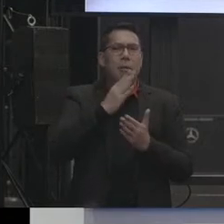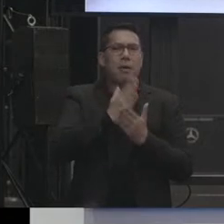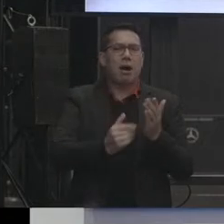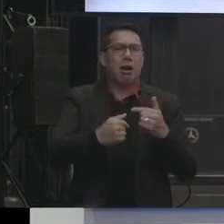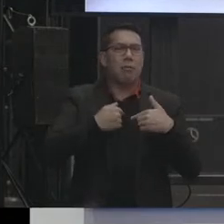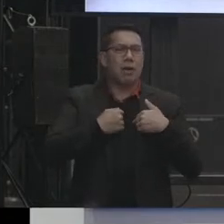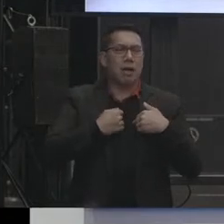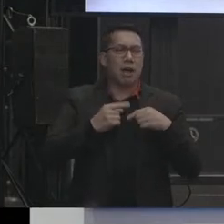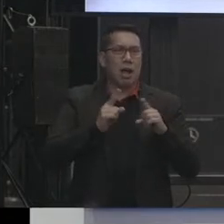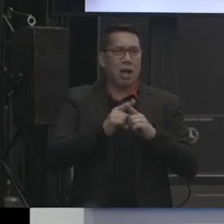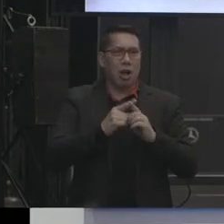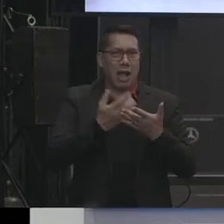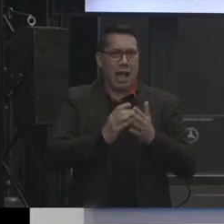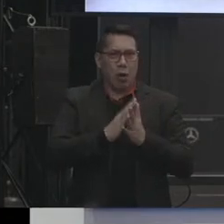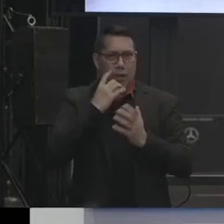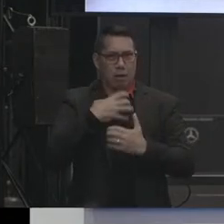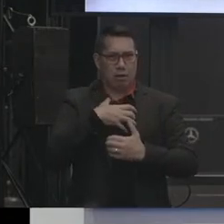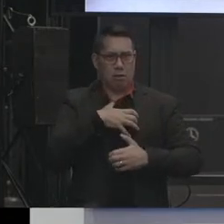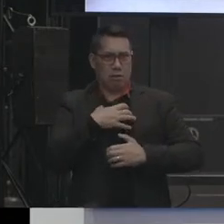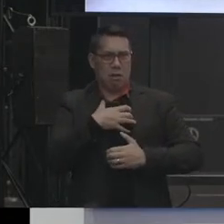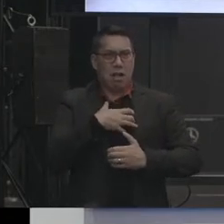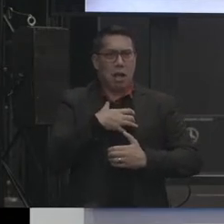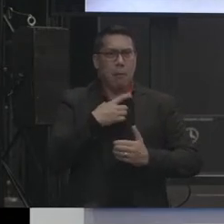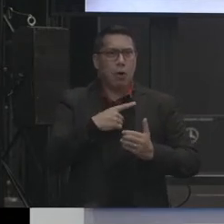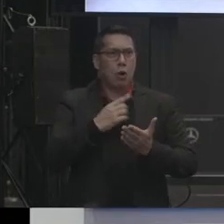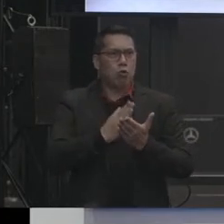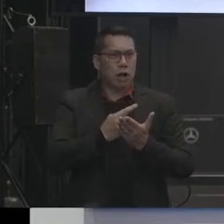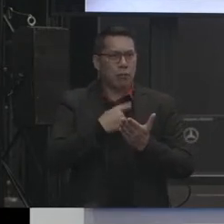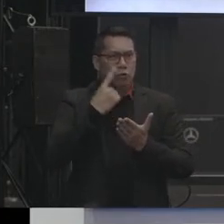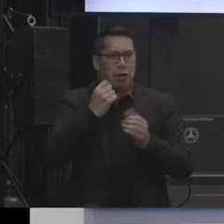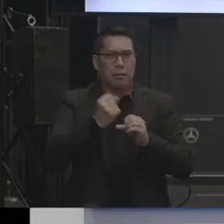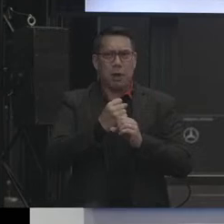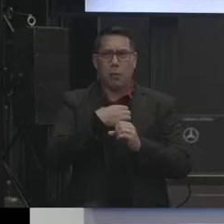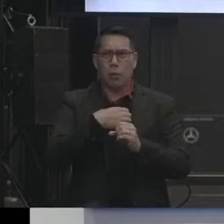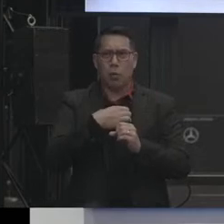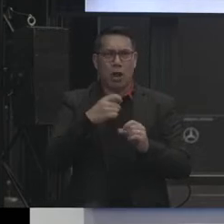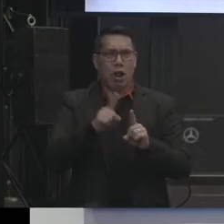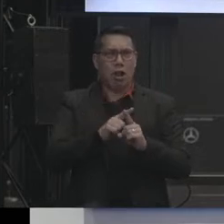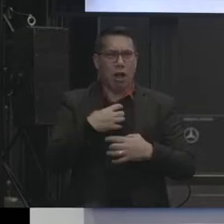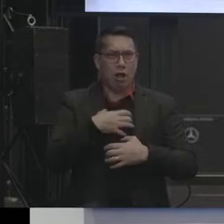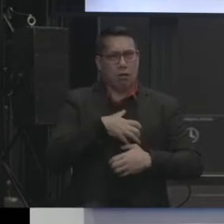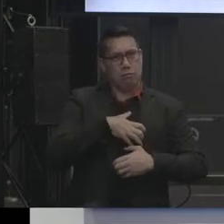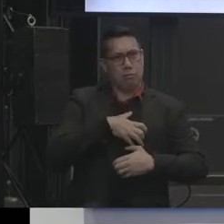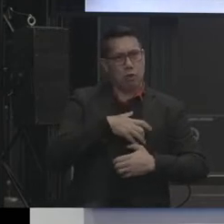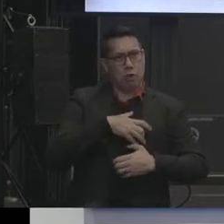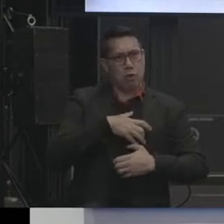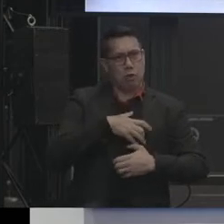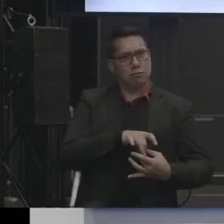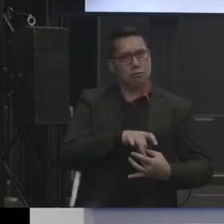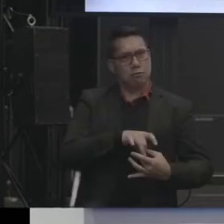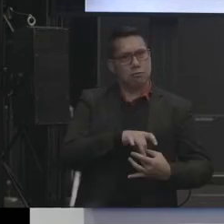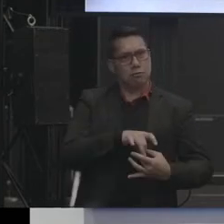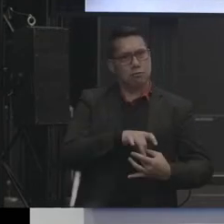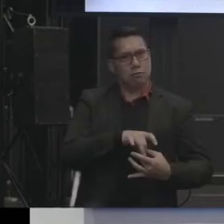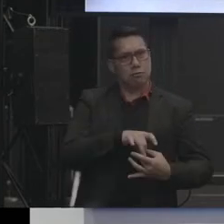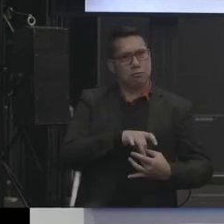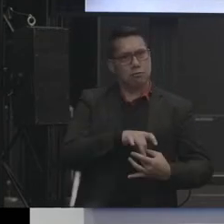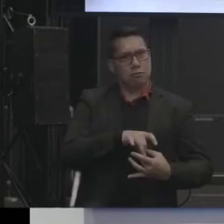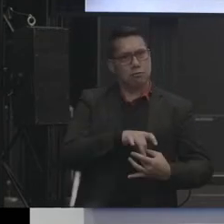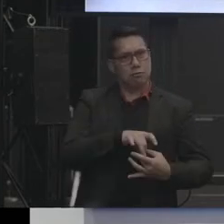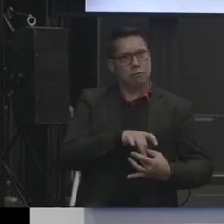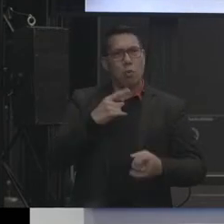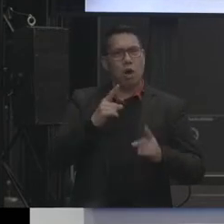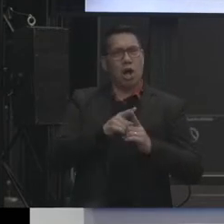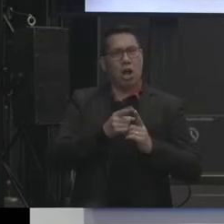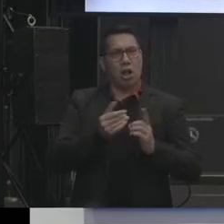styling, because in a way I'm trying to make it more, it's relatable. I'm not trying to make it unattainable